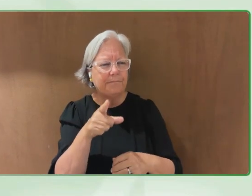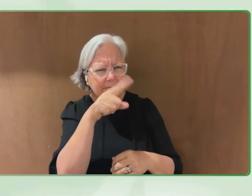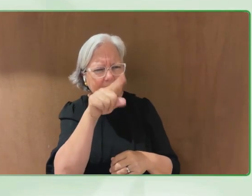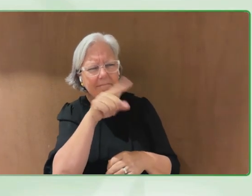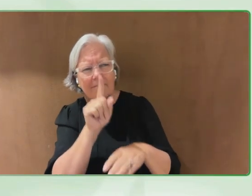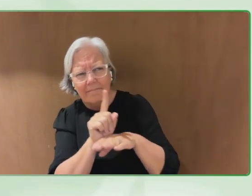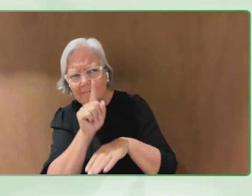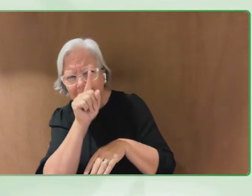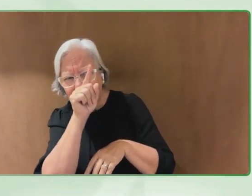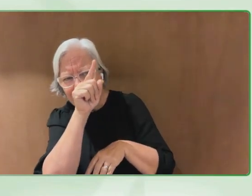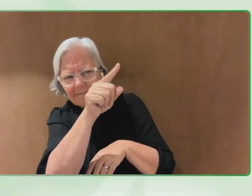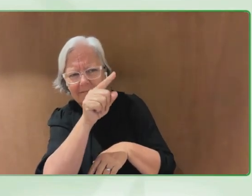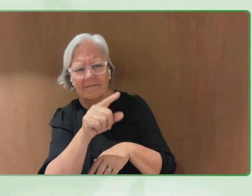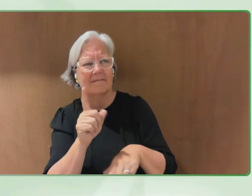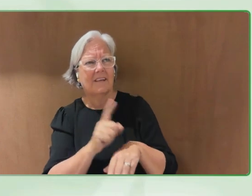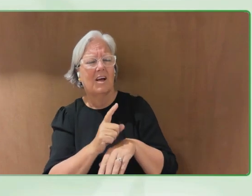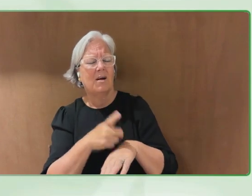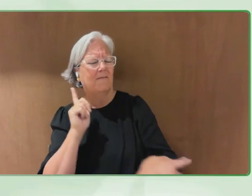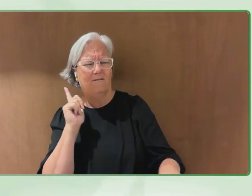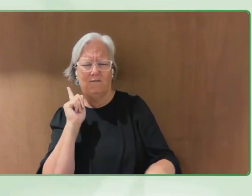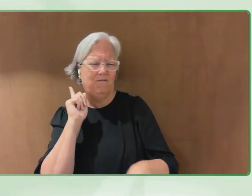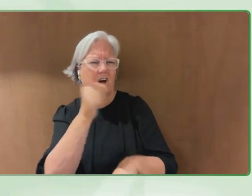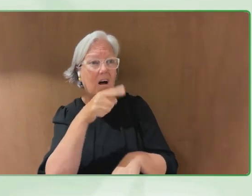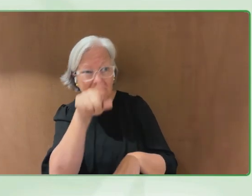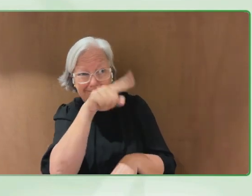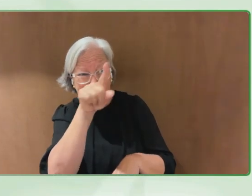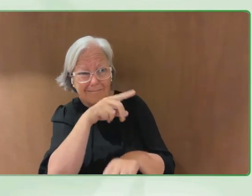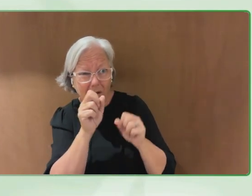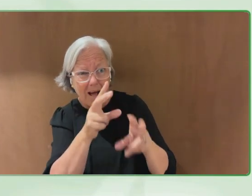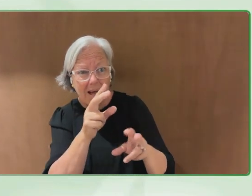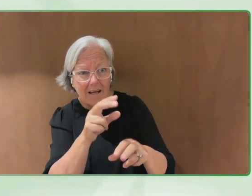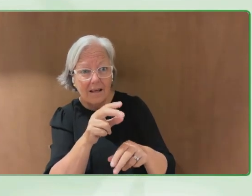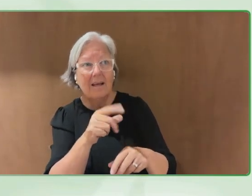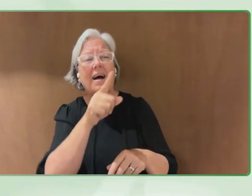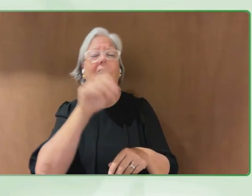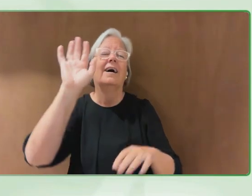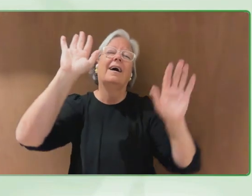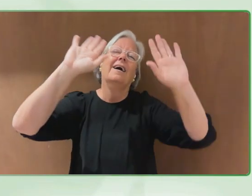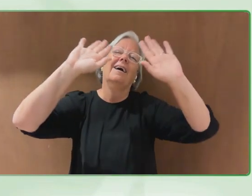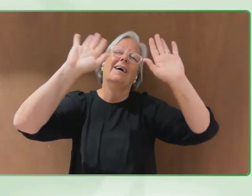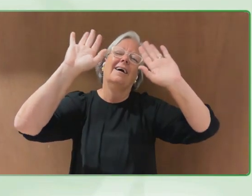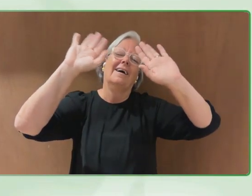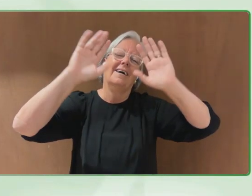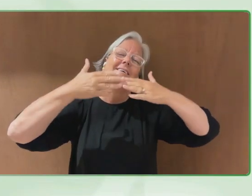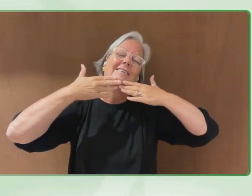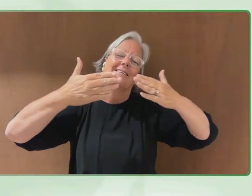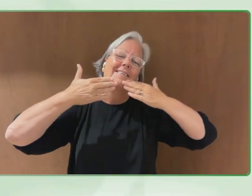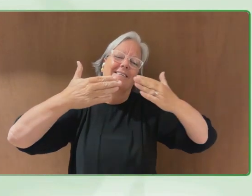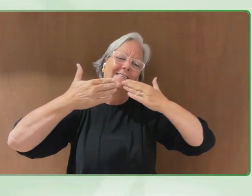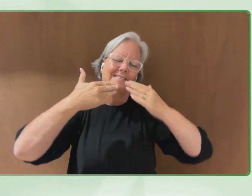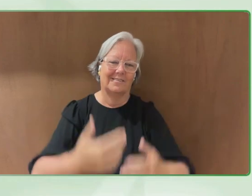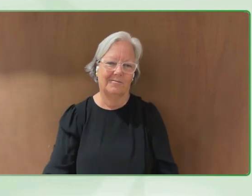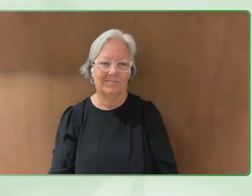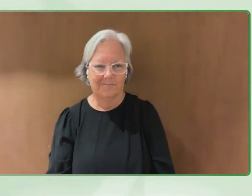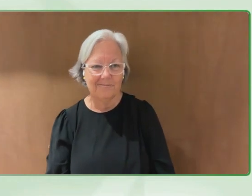Graz or something. You guys in the back doing okay? Oh, look at the wave from you wonderful humans. Thank you. Oh, this is